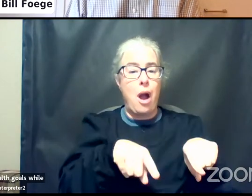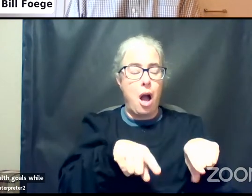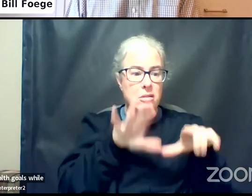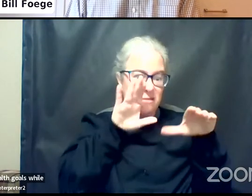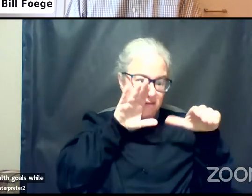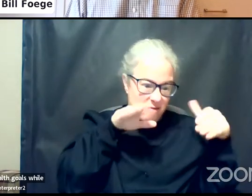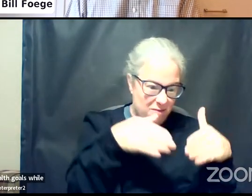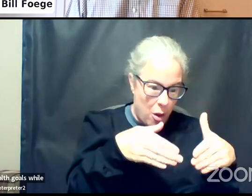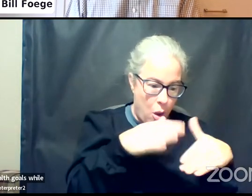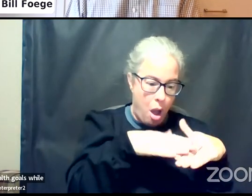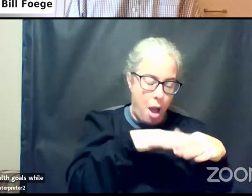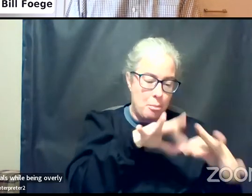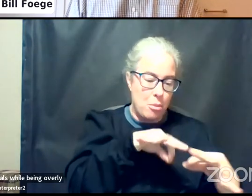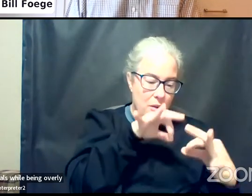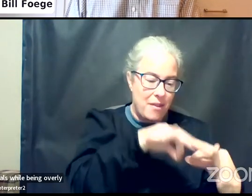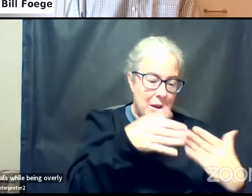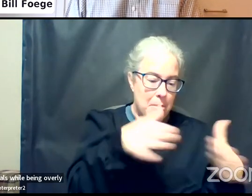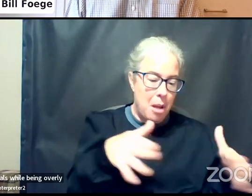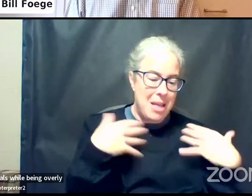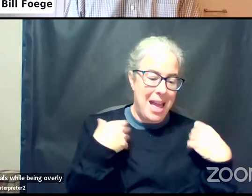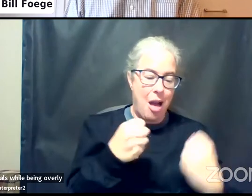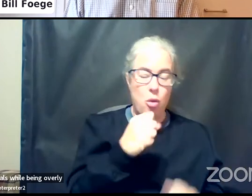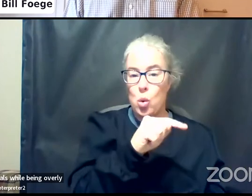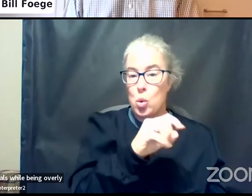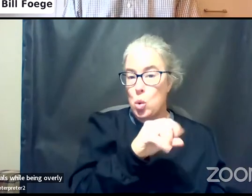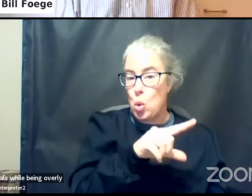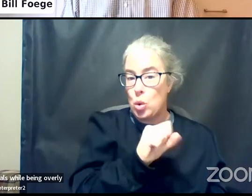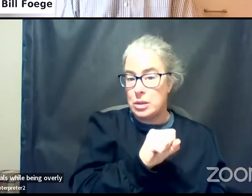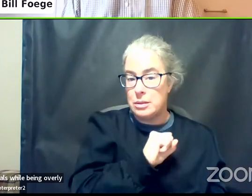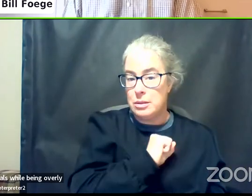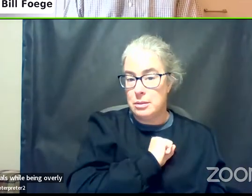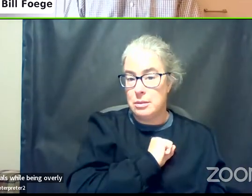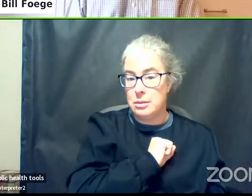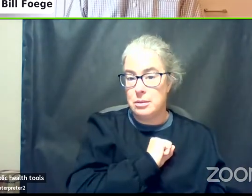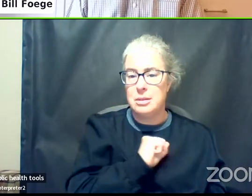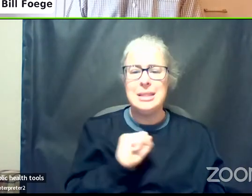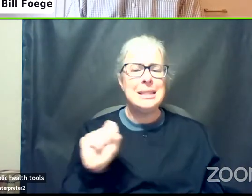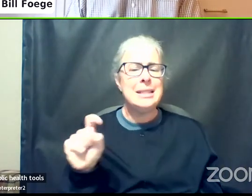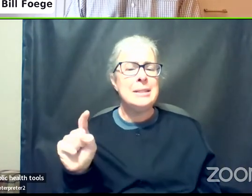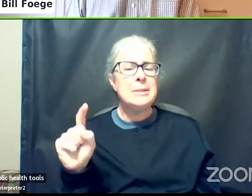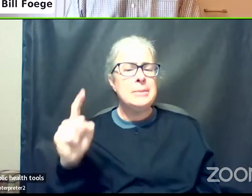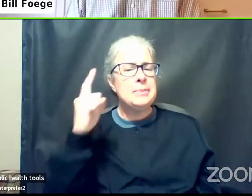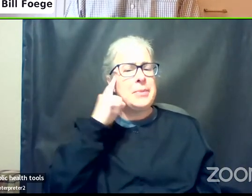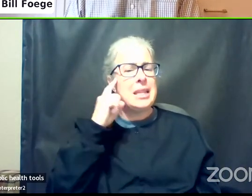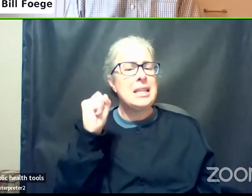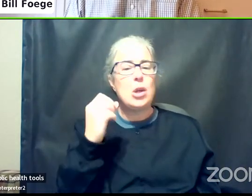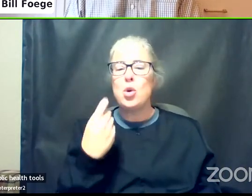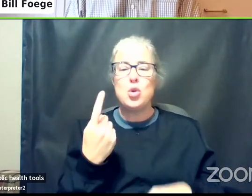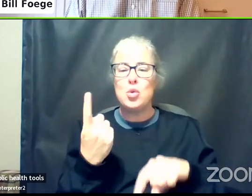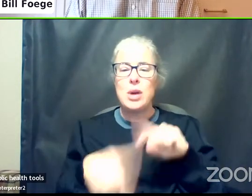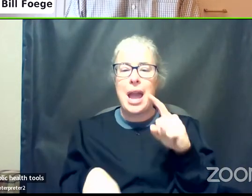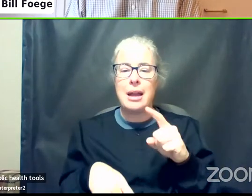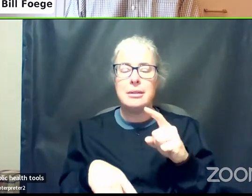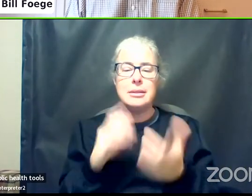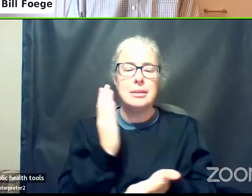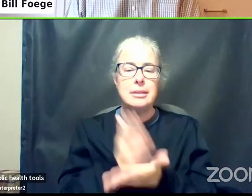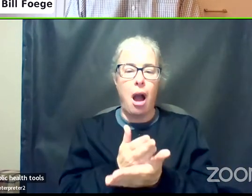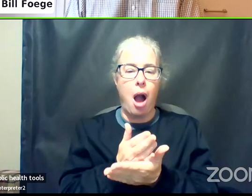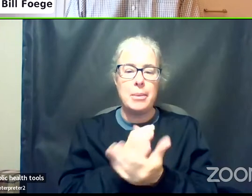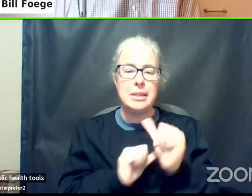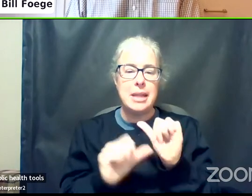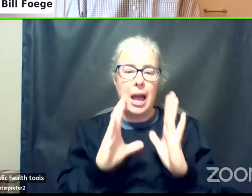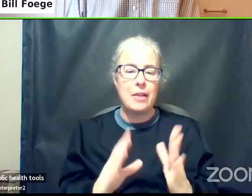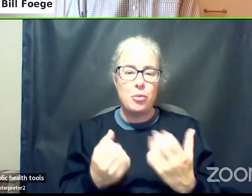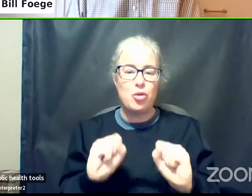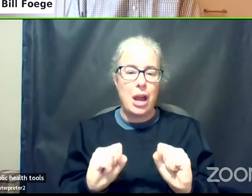focused on perfecting Public Health tools I think so you can't stop scientists from trying